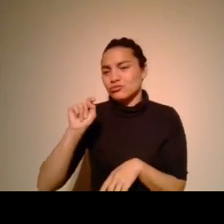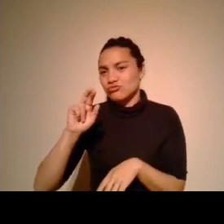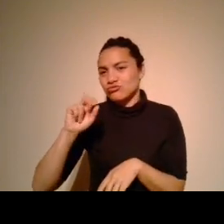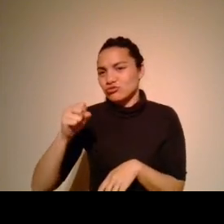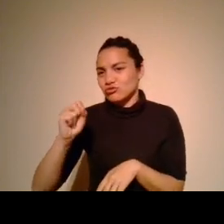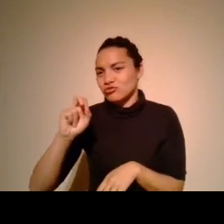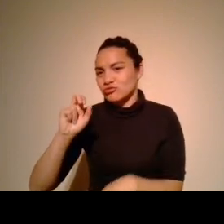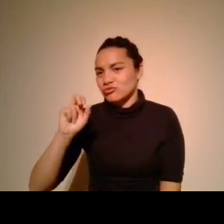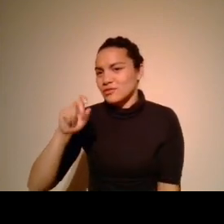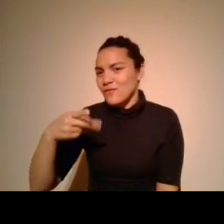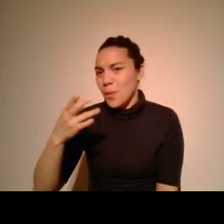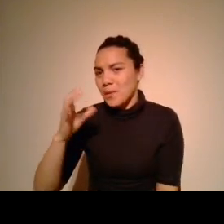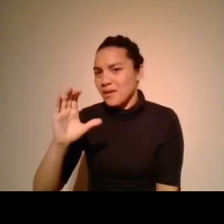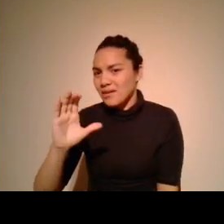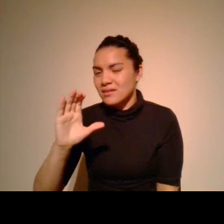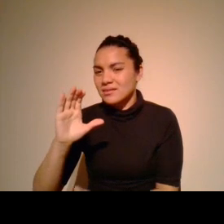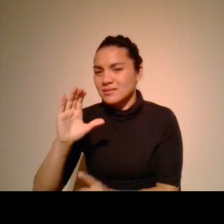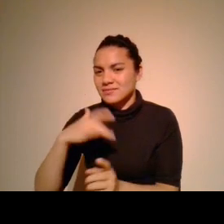can and we should.